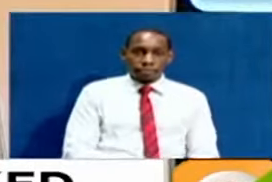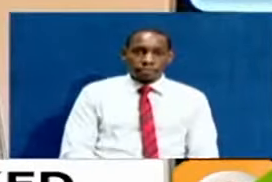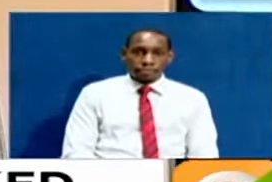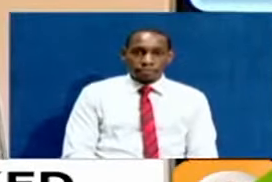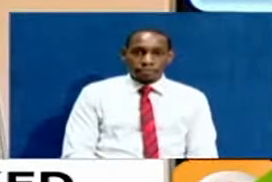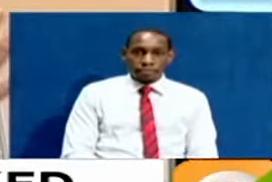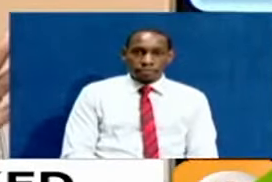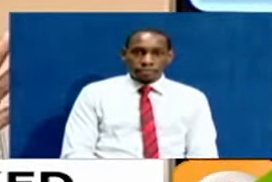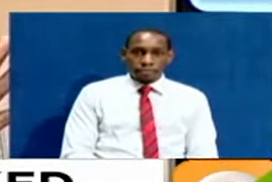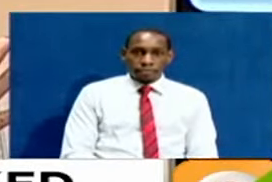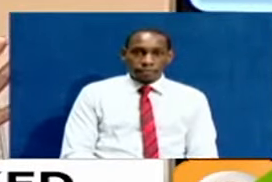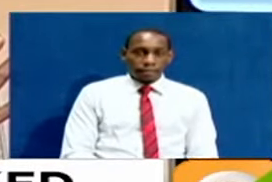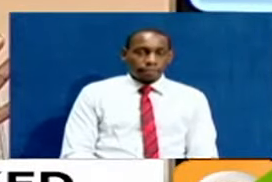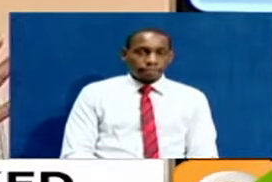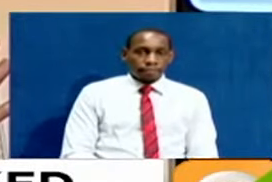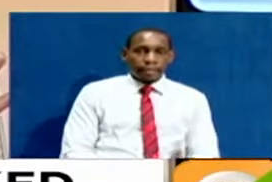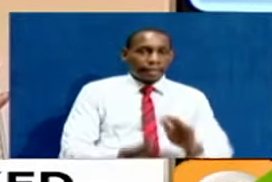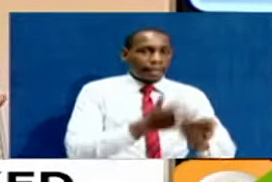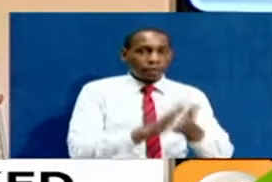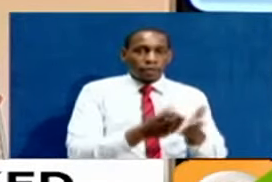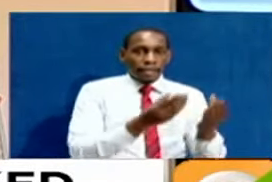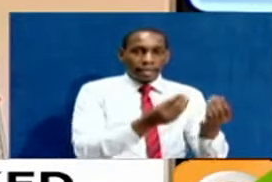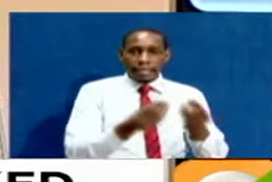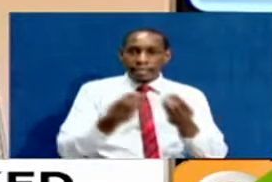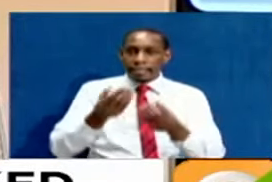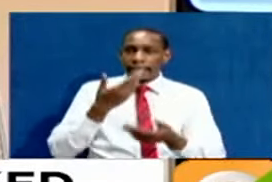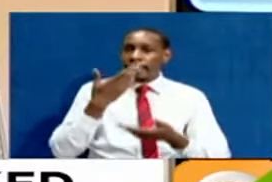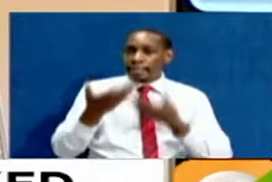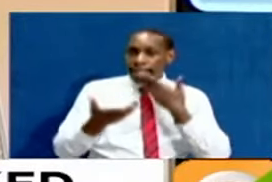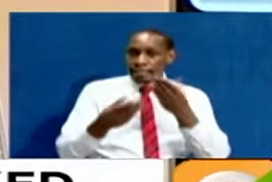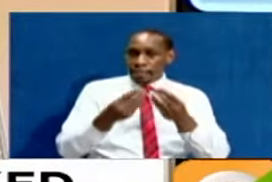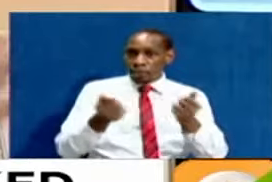There are no easy answers in dealing with this.